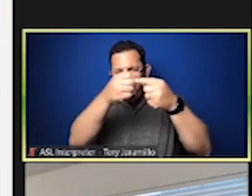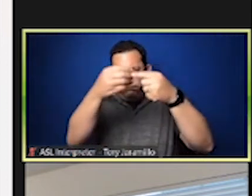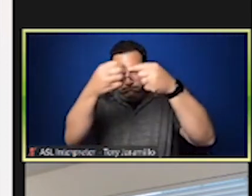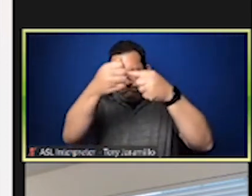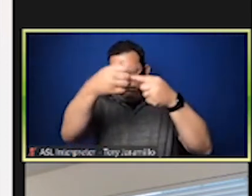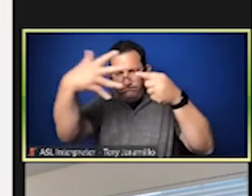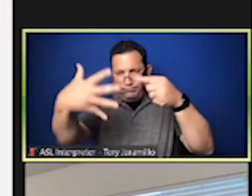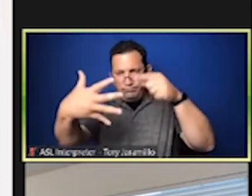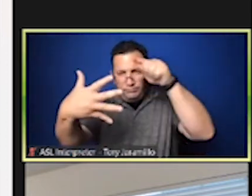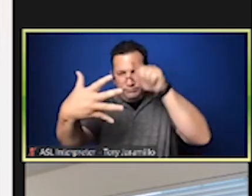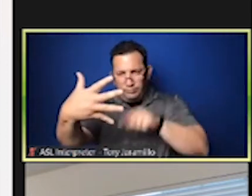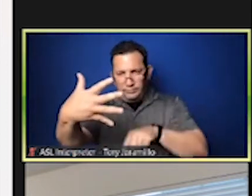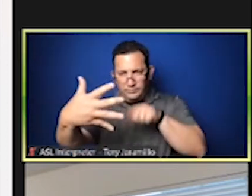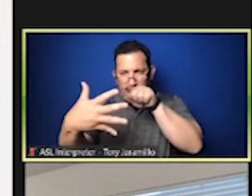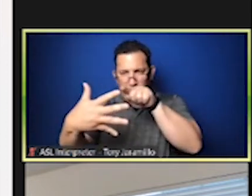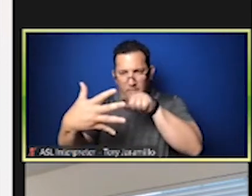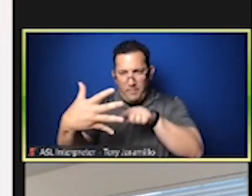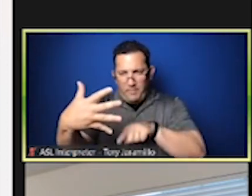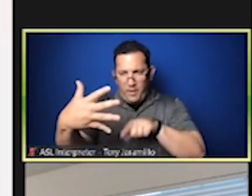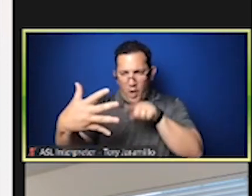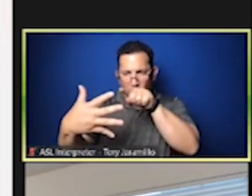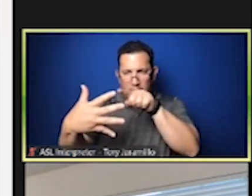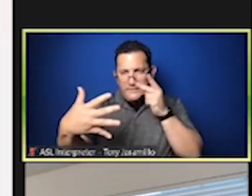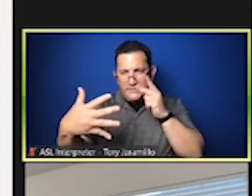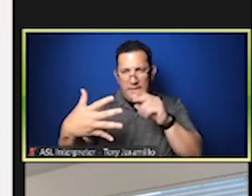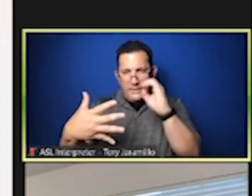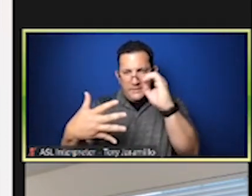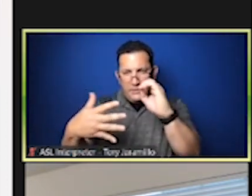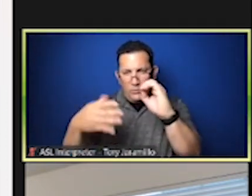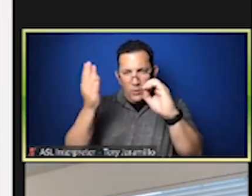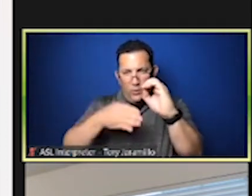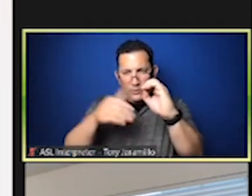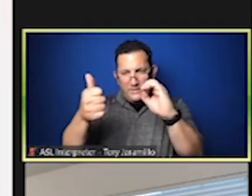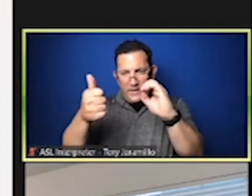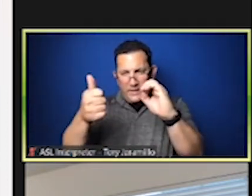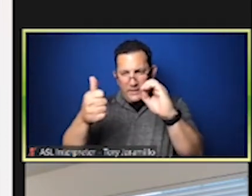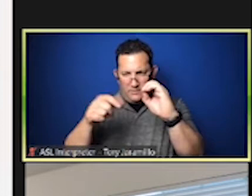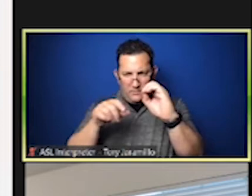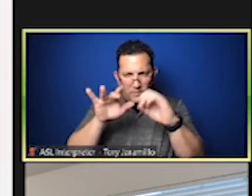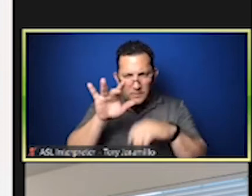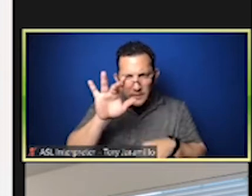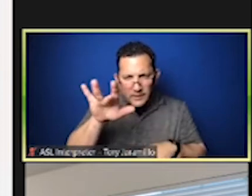of 10, that assignment is called adding with all regrouping.